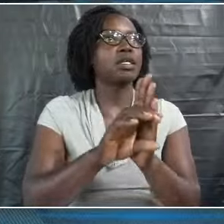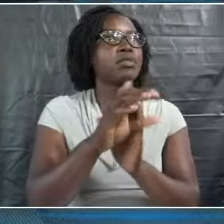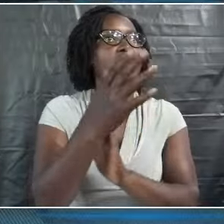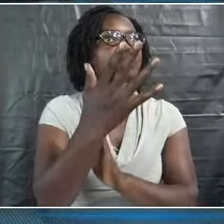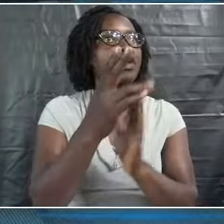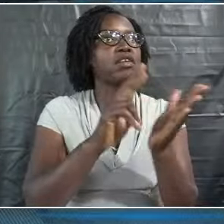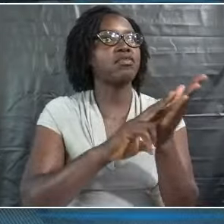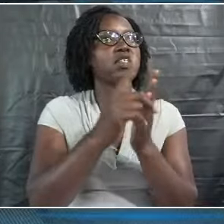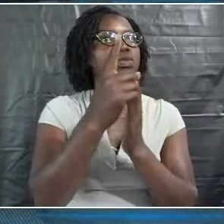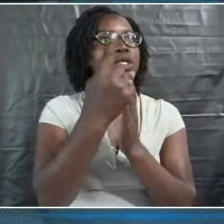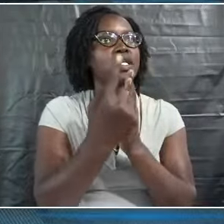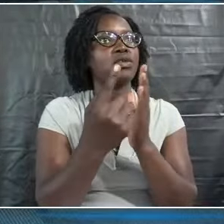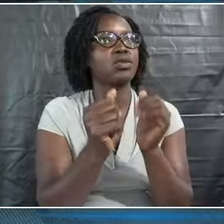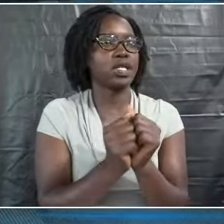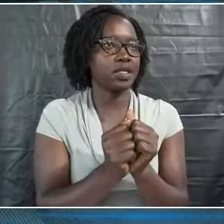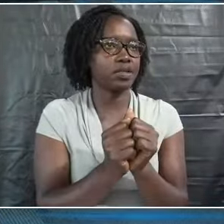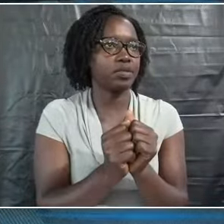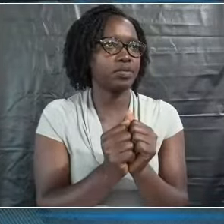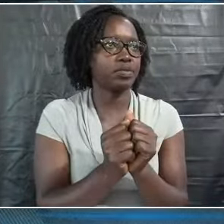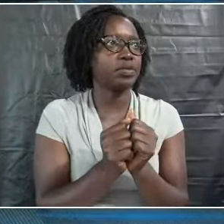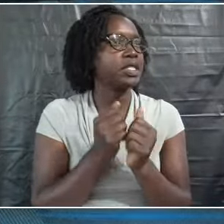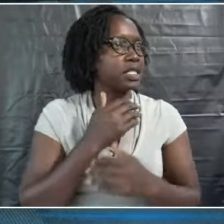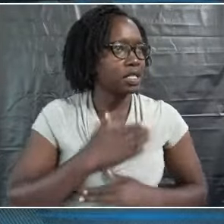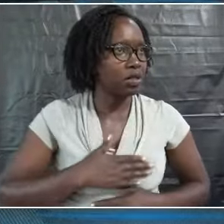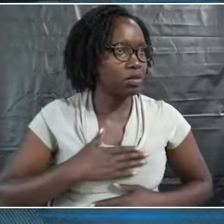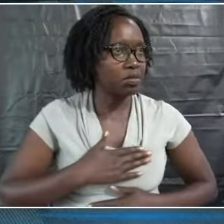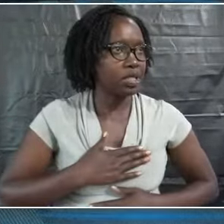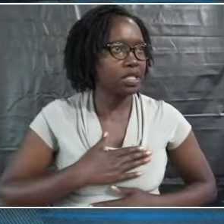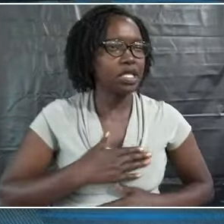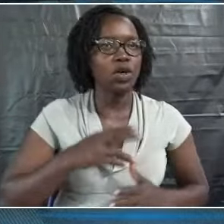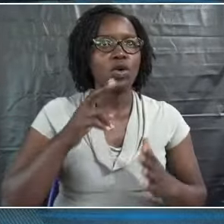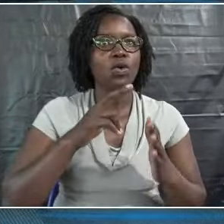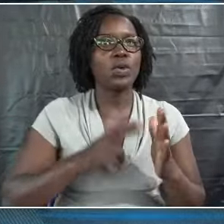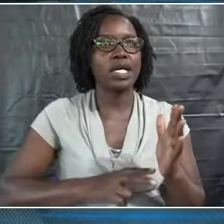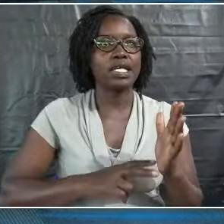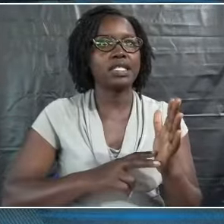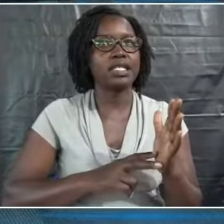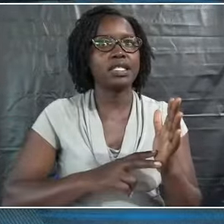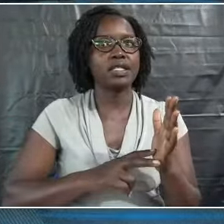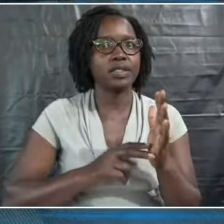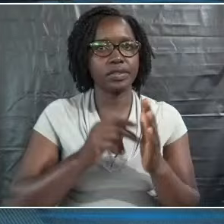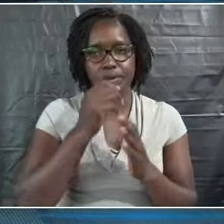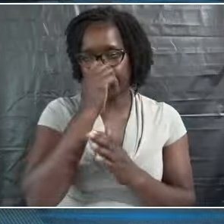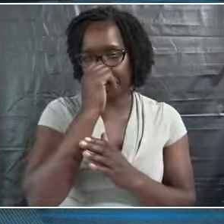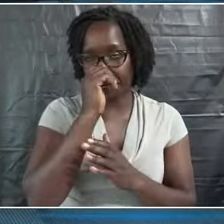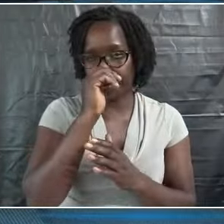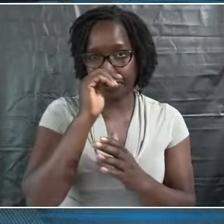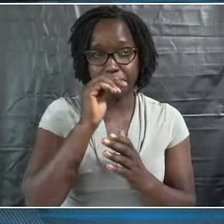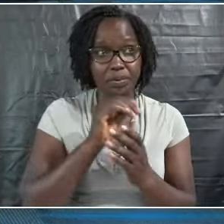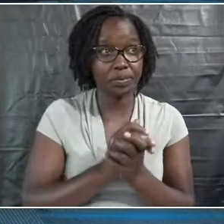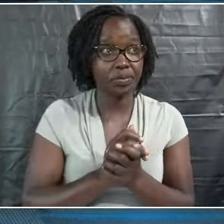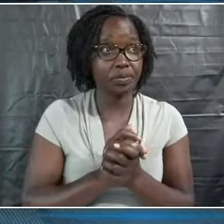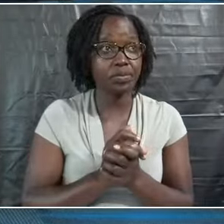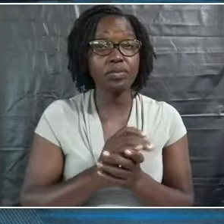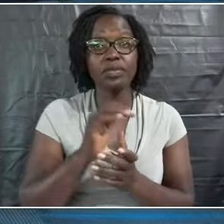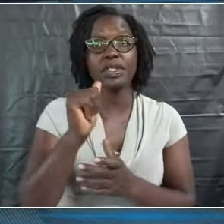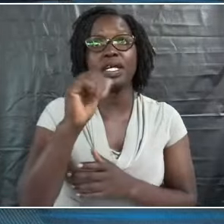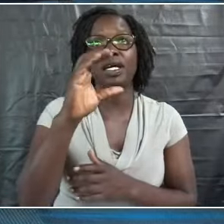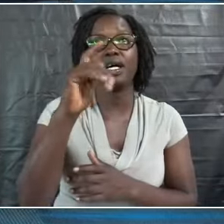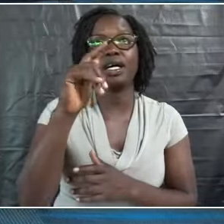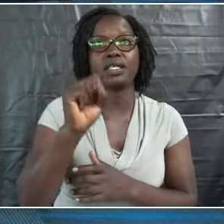verses 1 to 10. Please turn with me to that book, Acts chapter